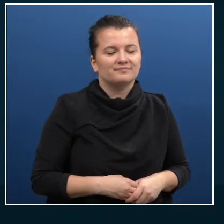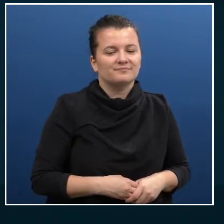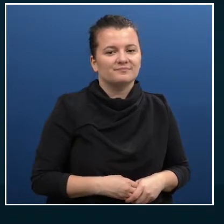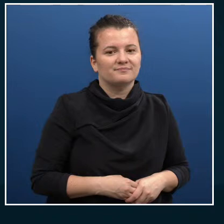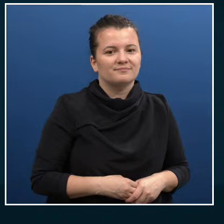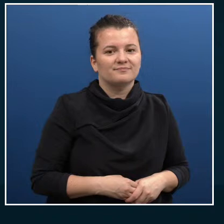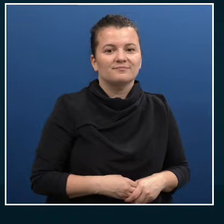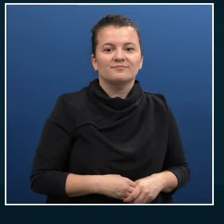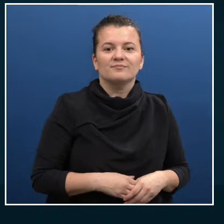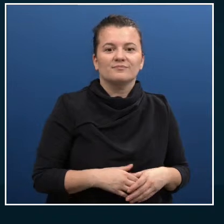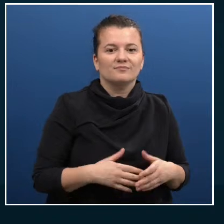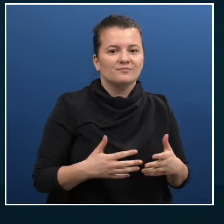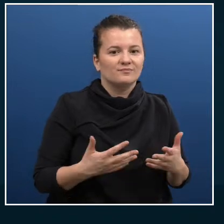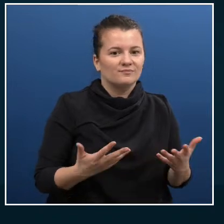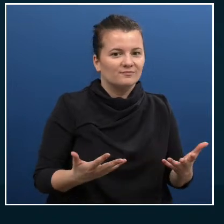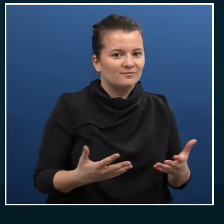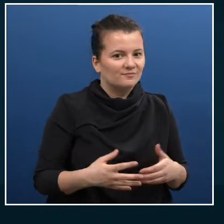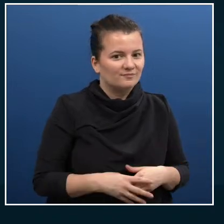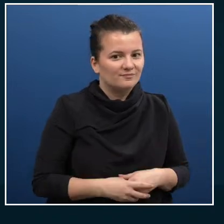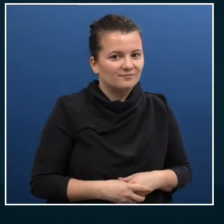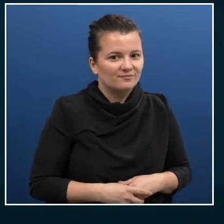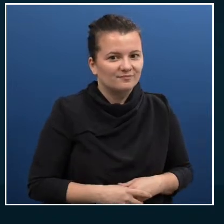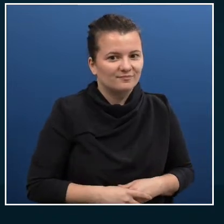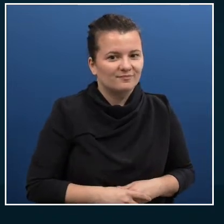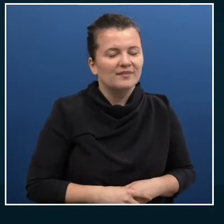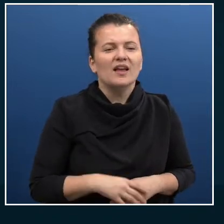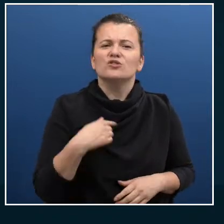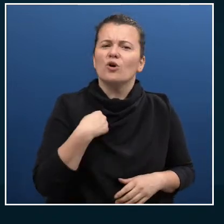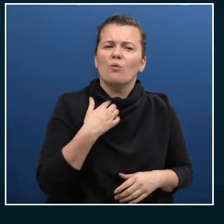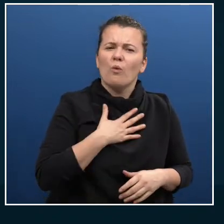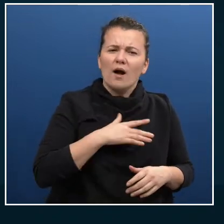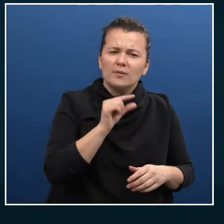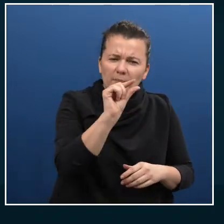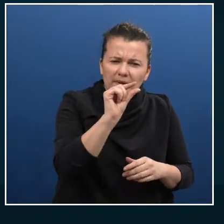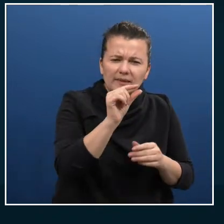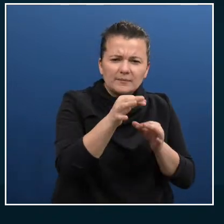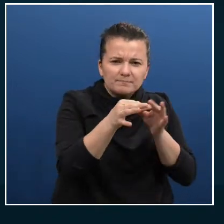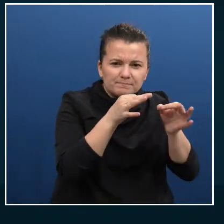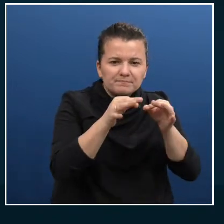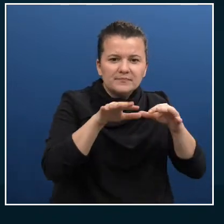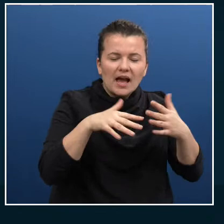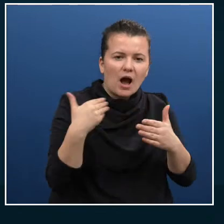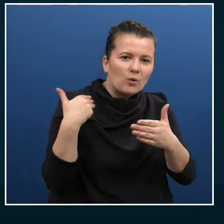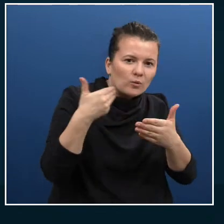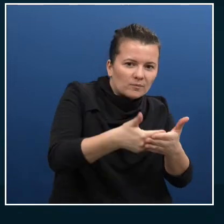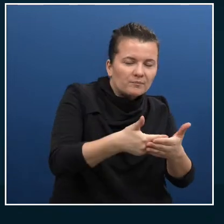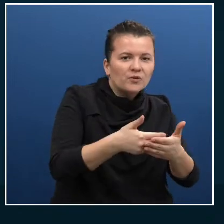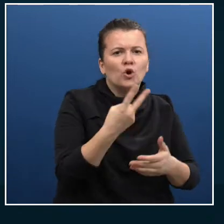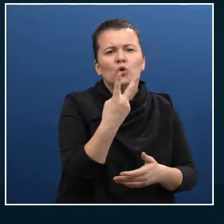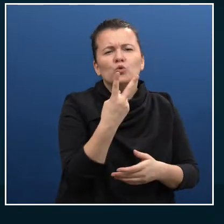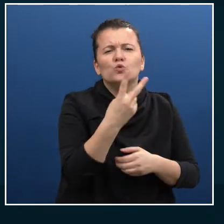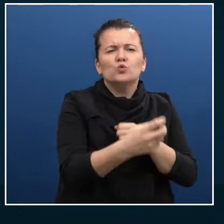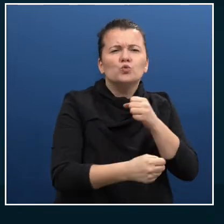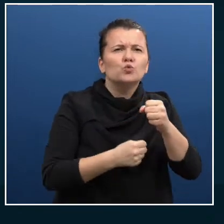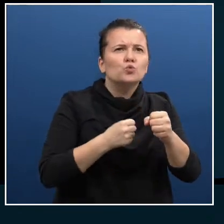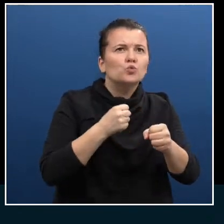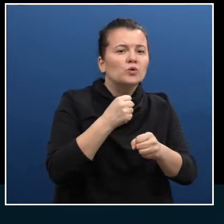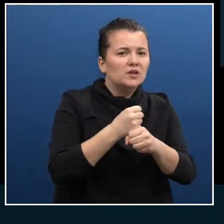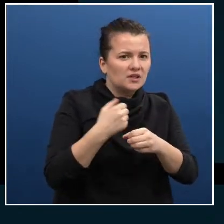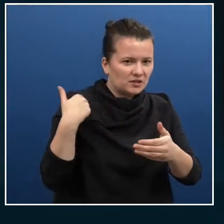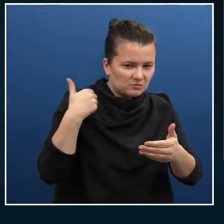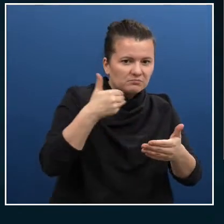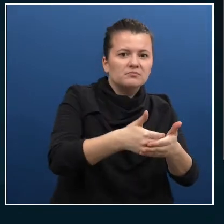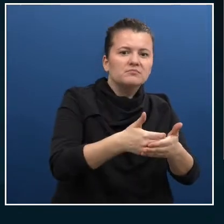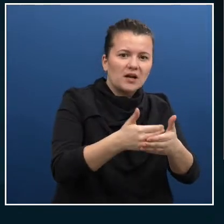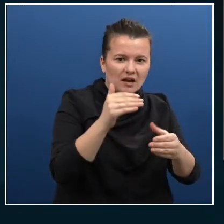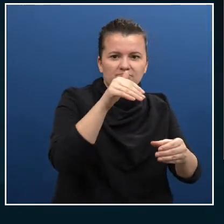Yeah, I told already a little bit. I'm since 2 years now Windows Insider